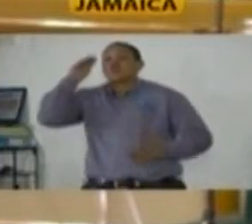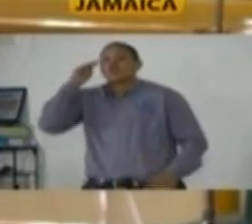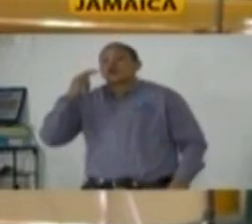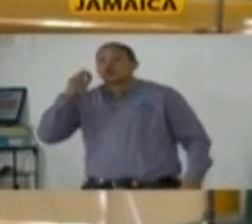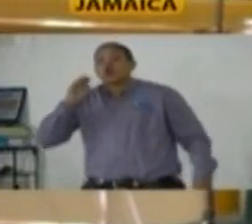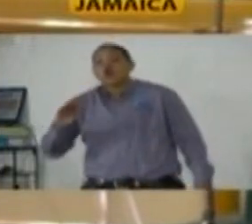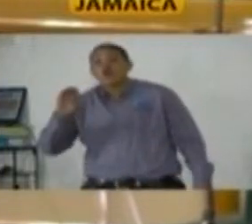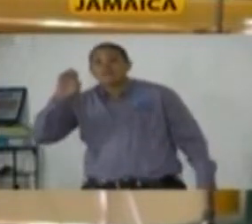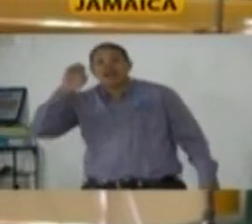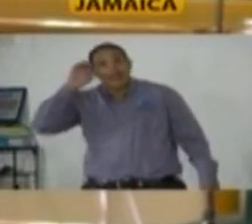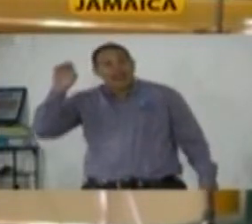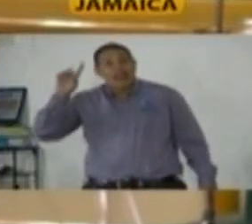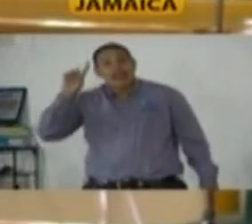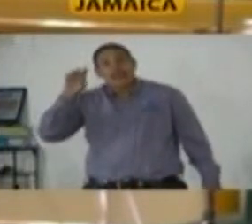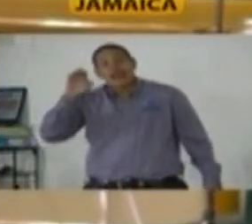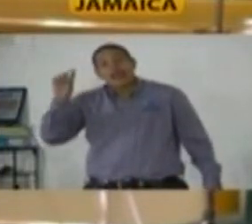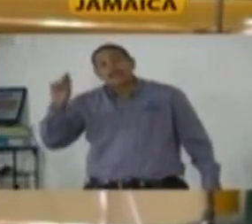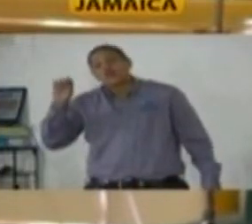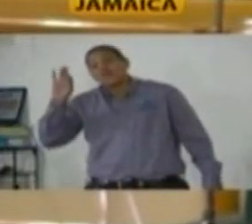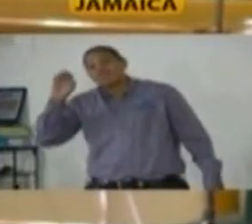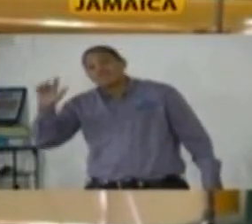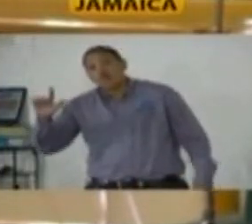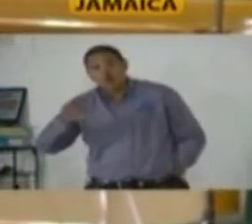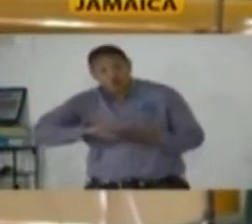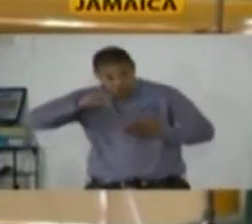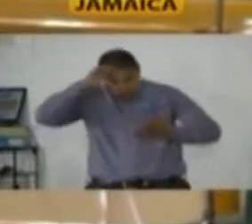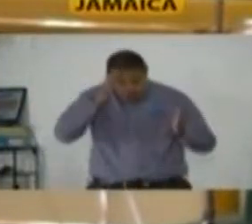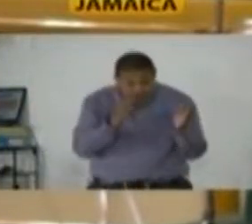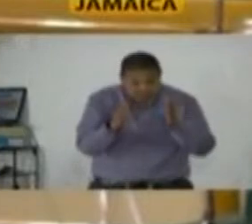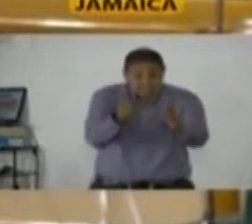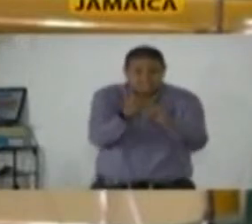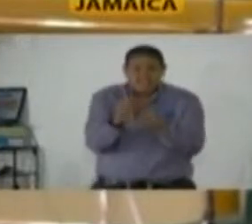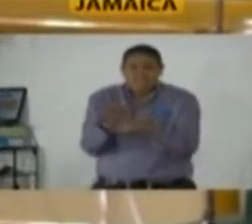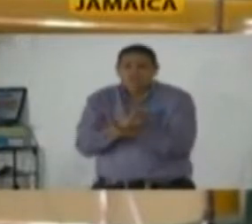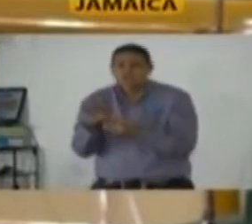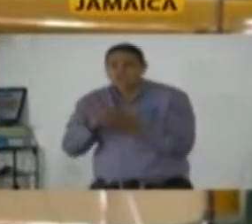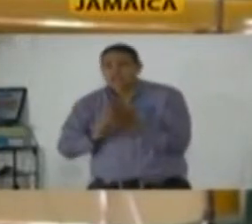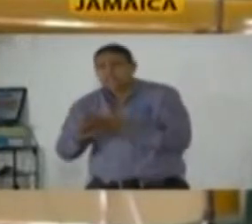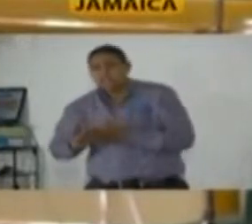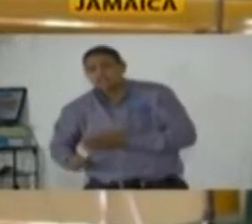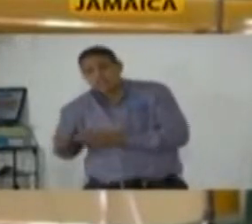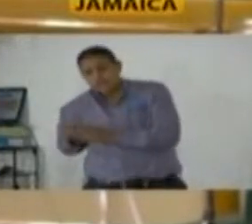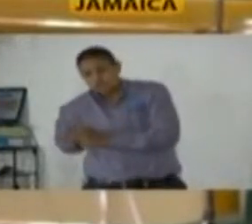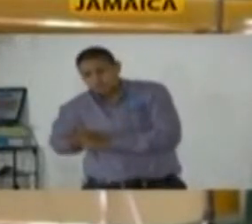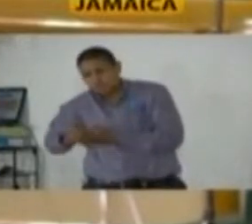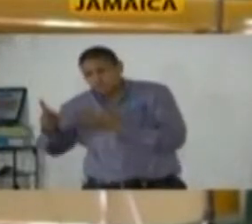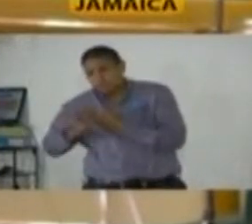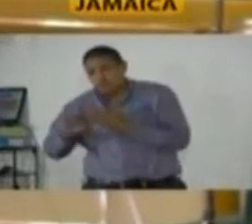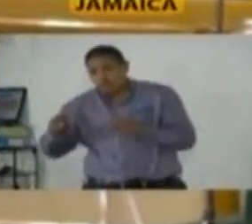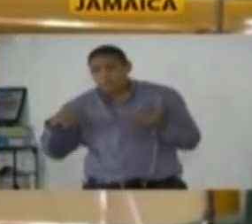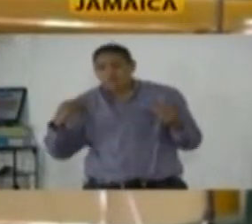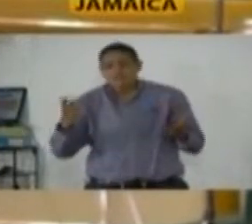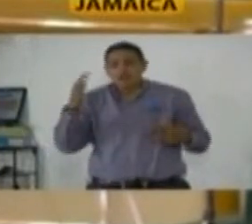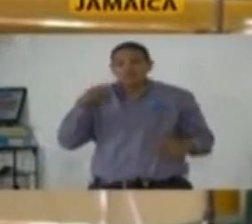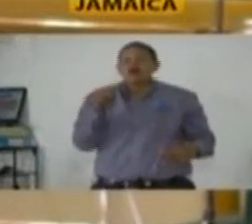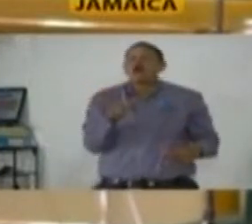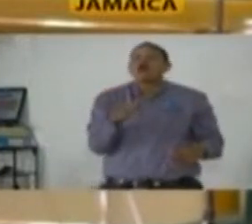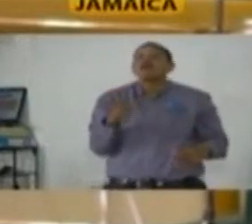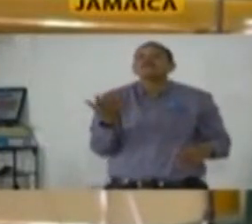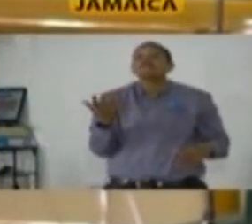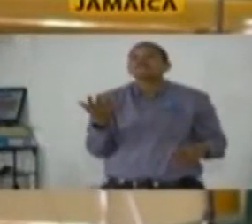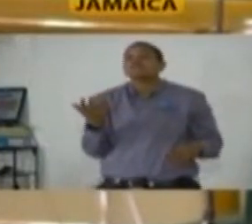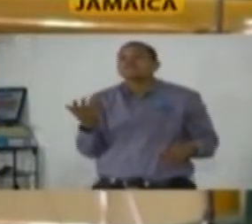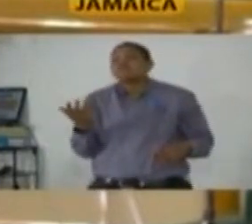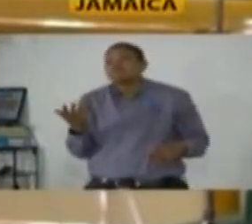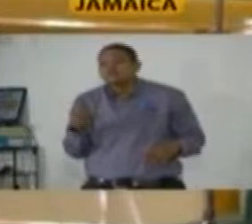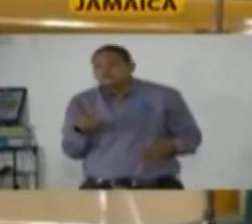EduFocal. The Learning Passport, as well as the functional literacy and numeracy programs provided by UNICEF. This should